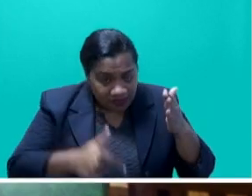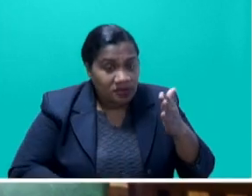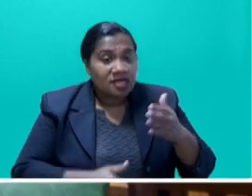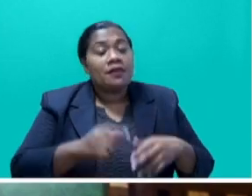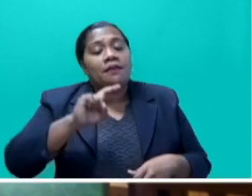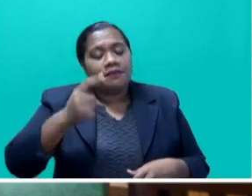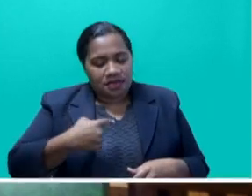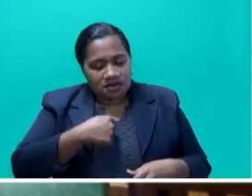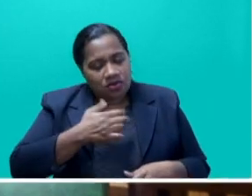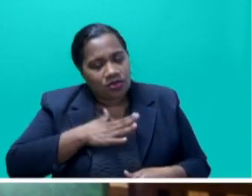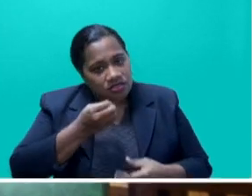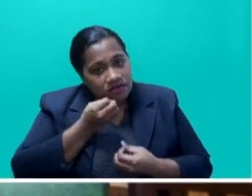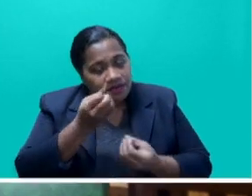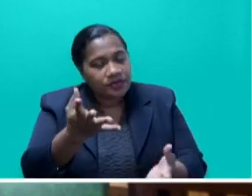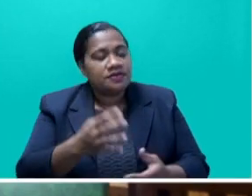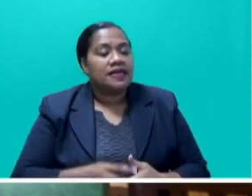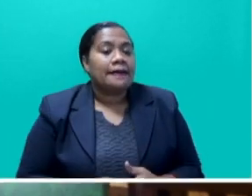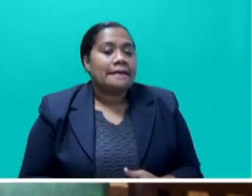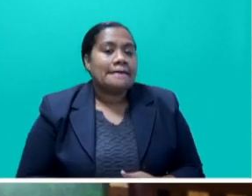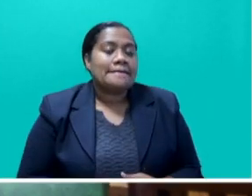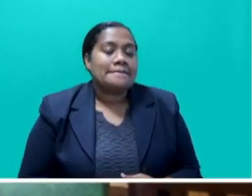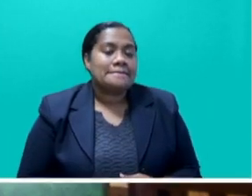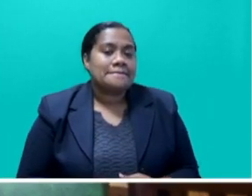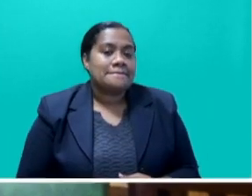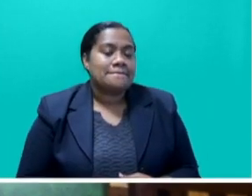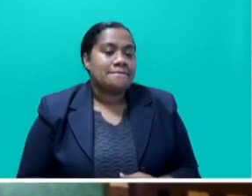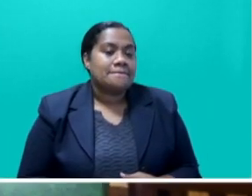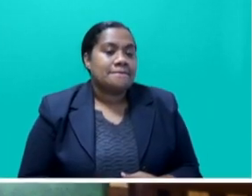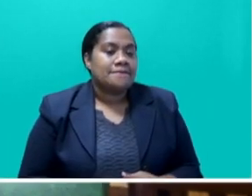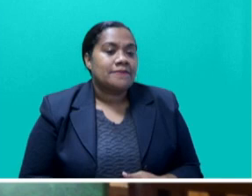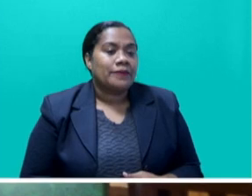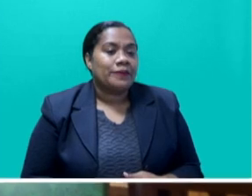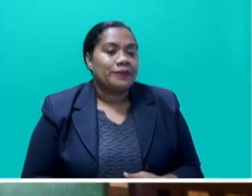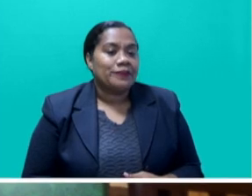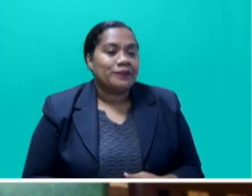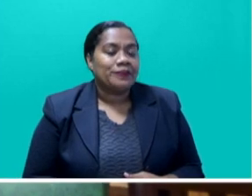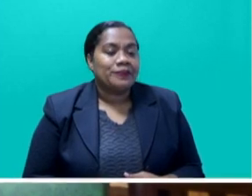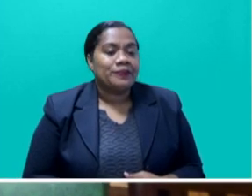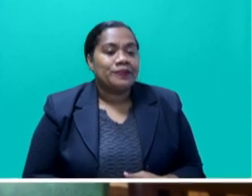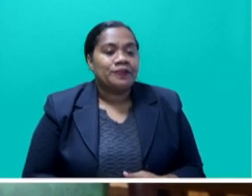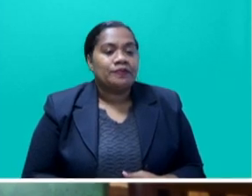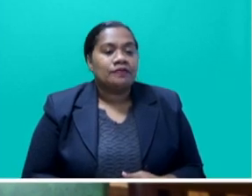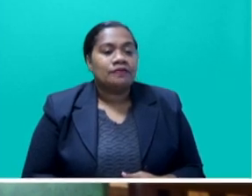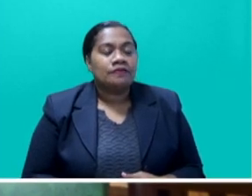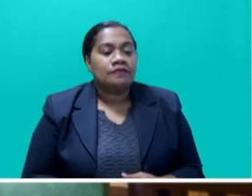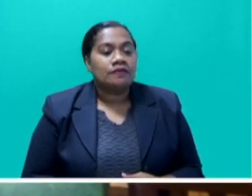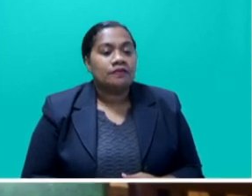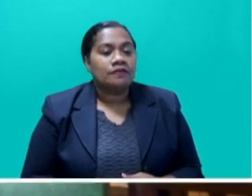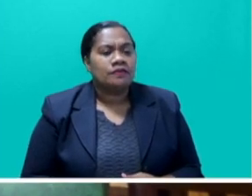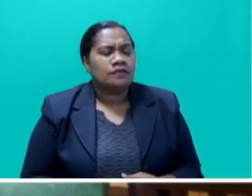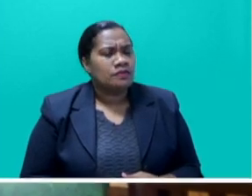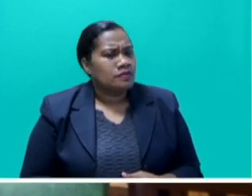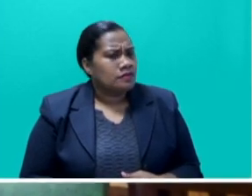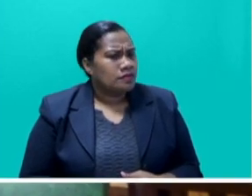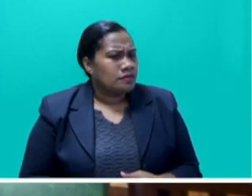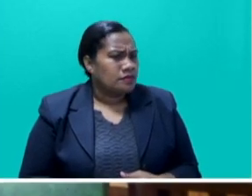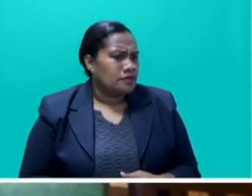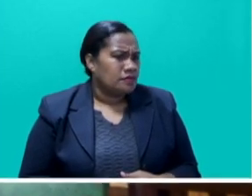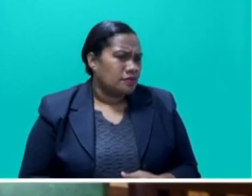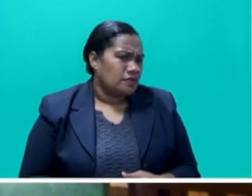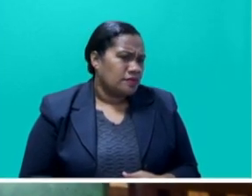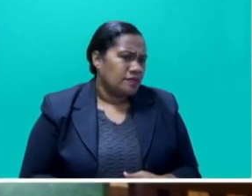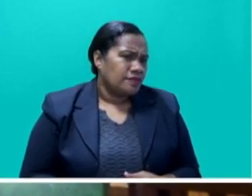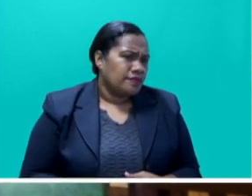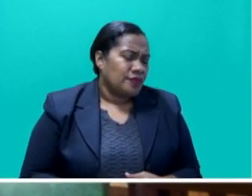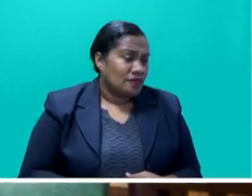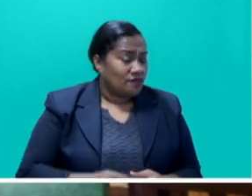particularly, that the bulk of the